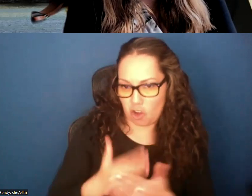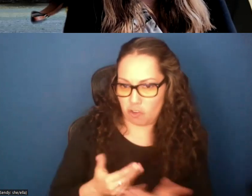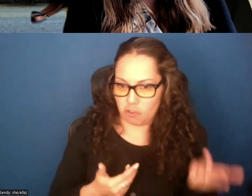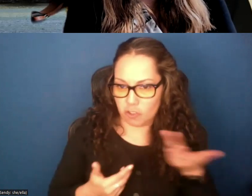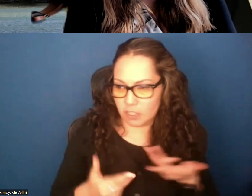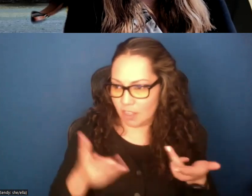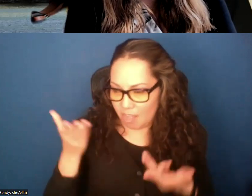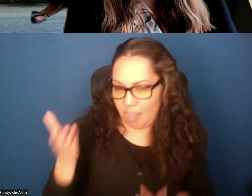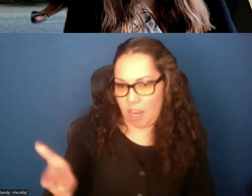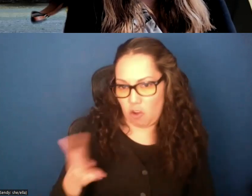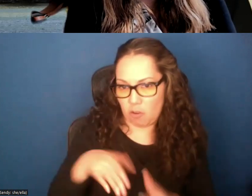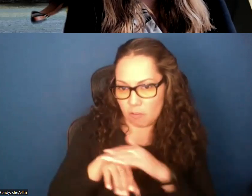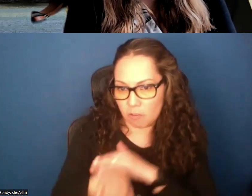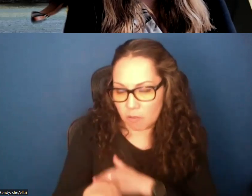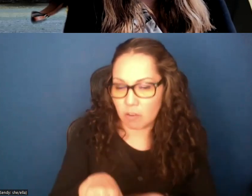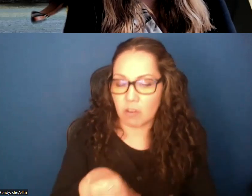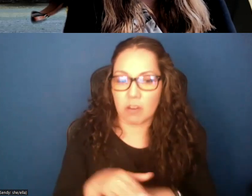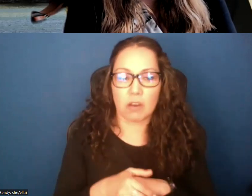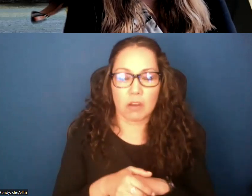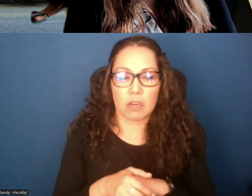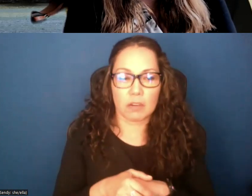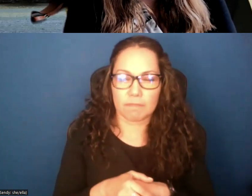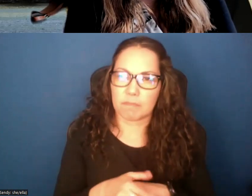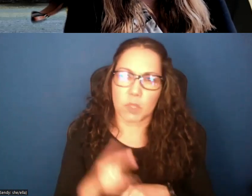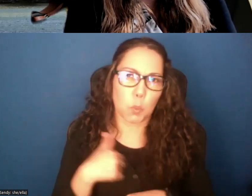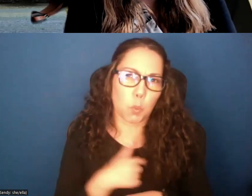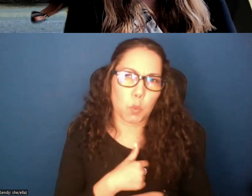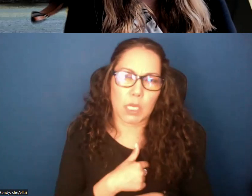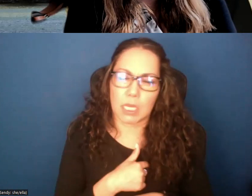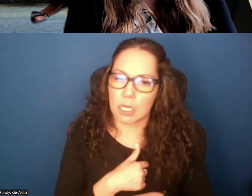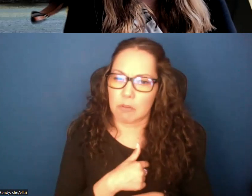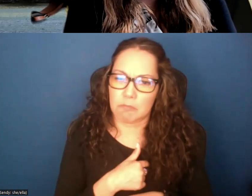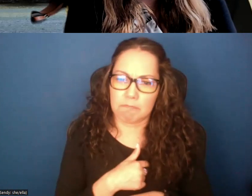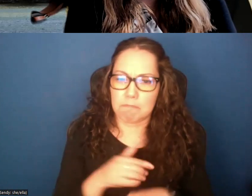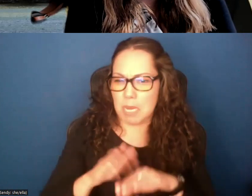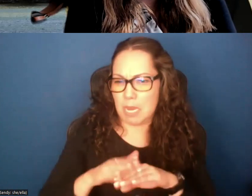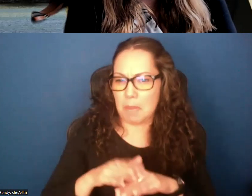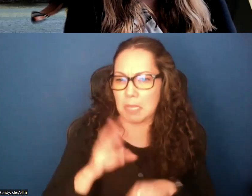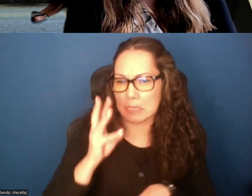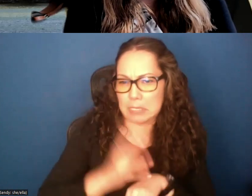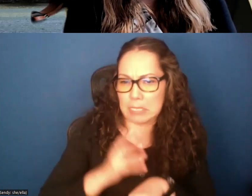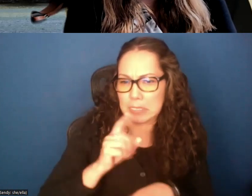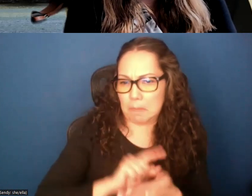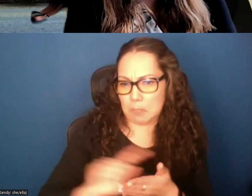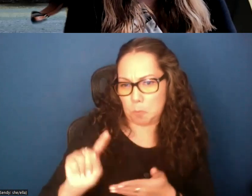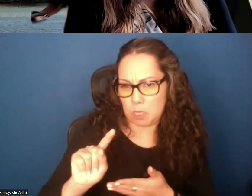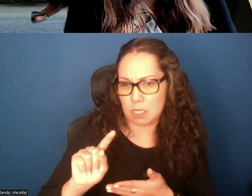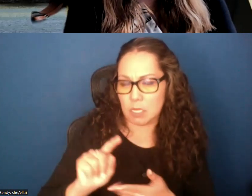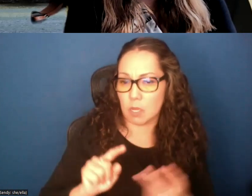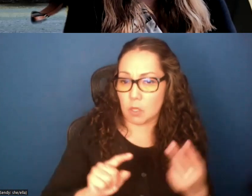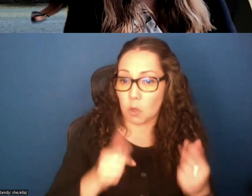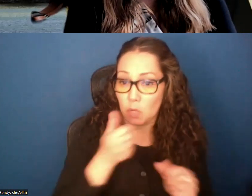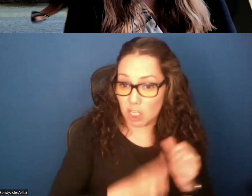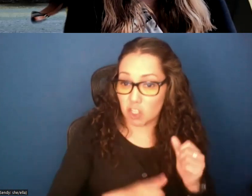we were there at least six days a week. So each daughter took two days